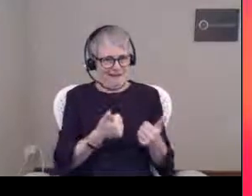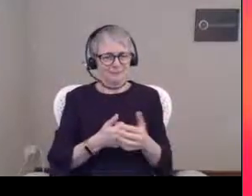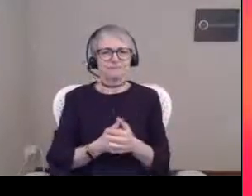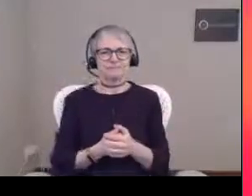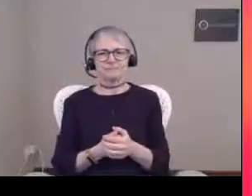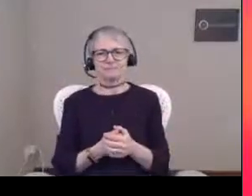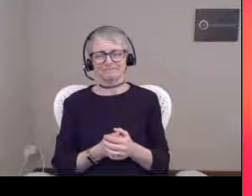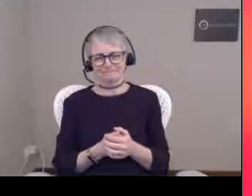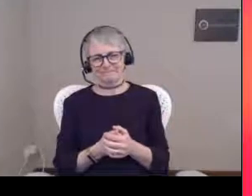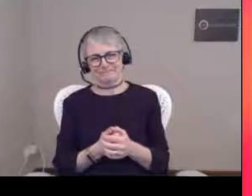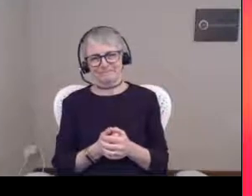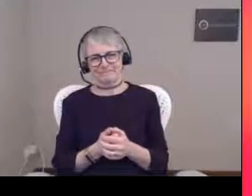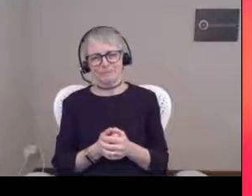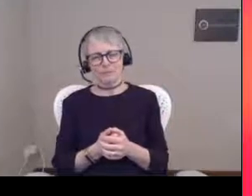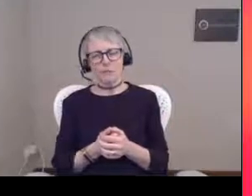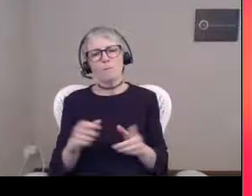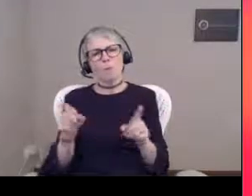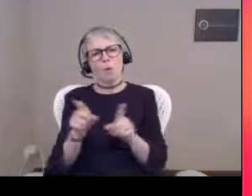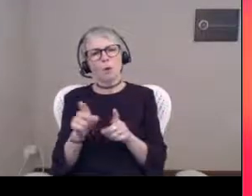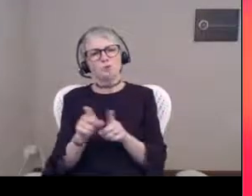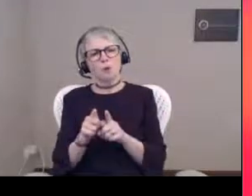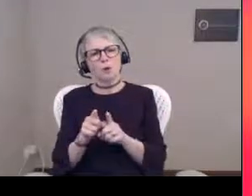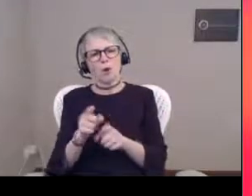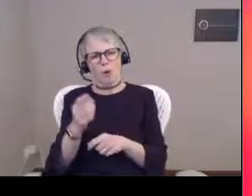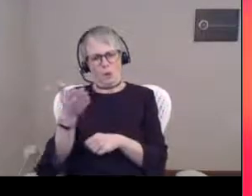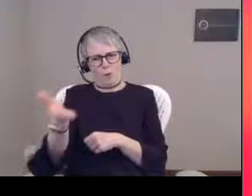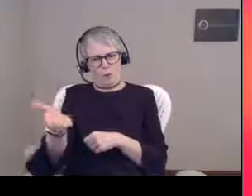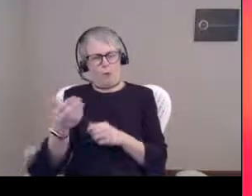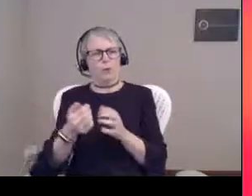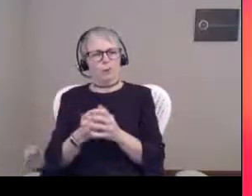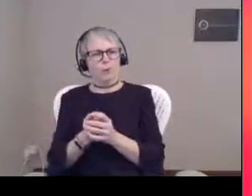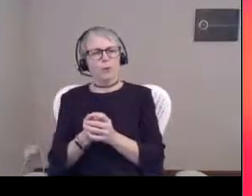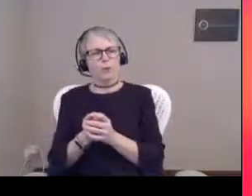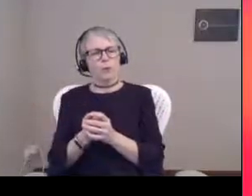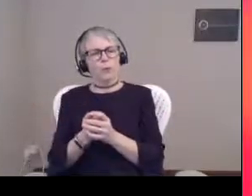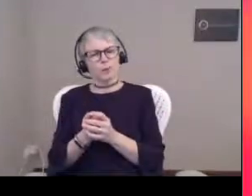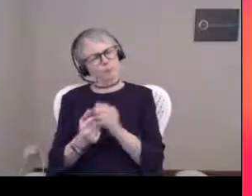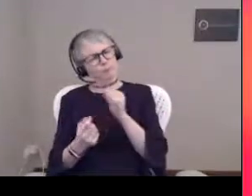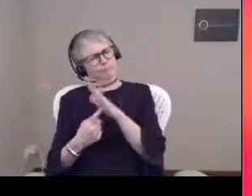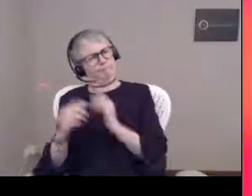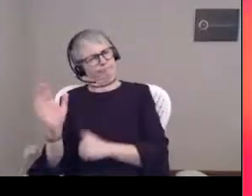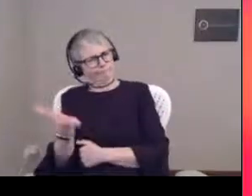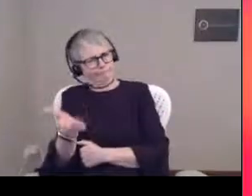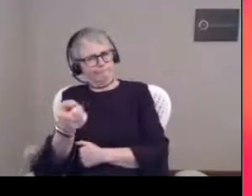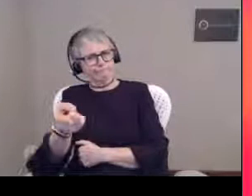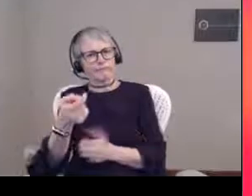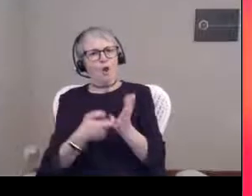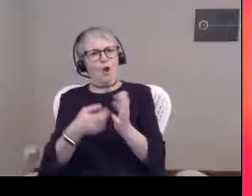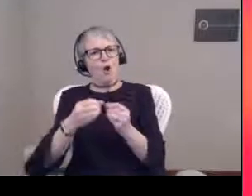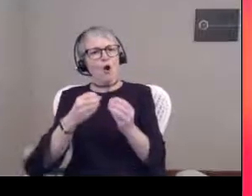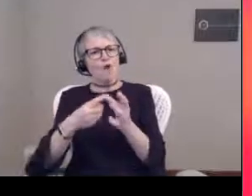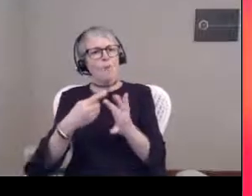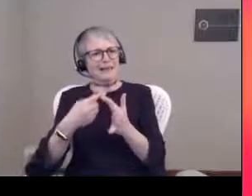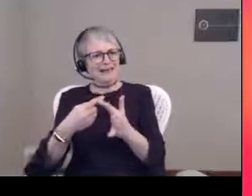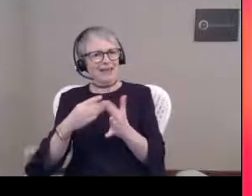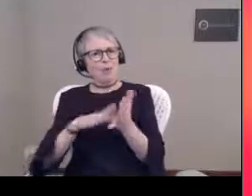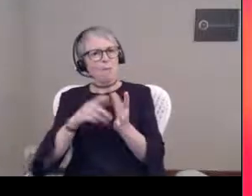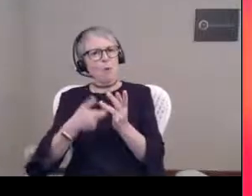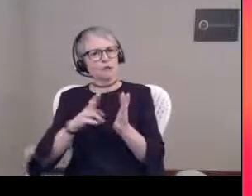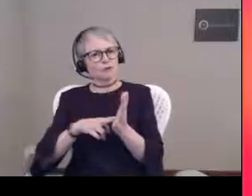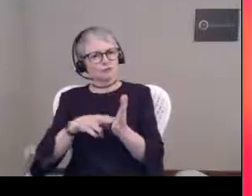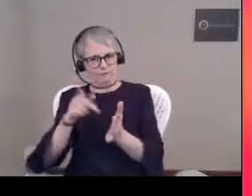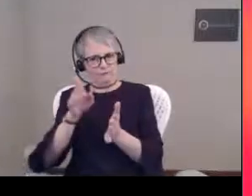Welcome, Karen. But I'd also very much like to introduce you to Robbie Morton from ITV. So